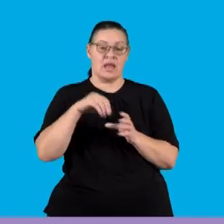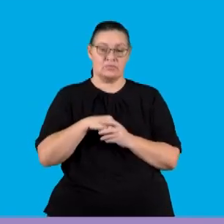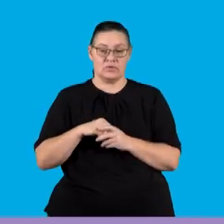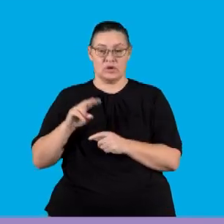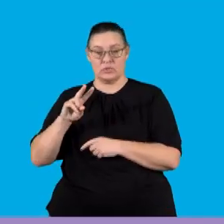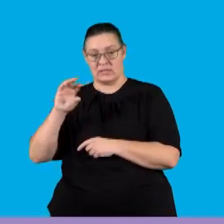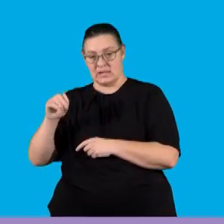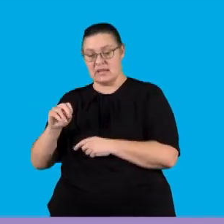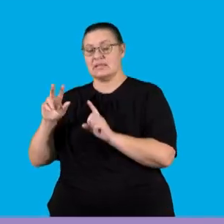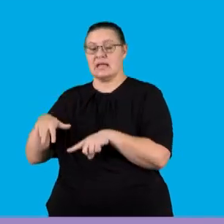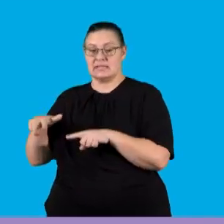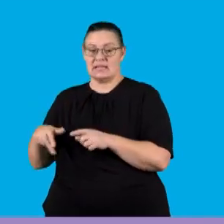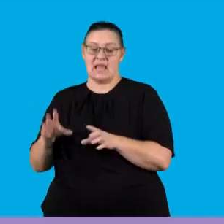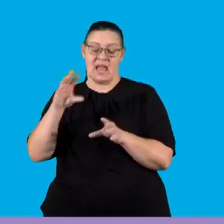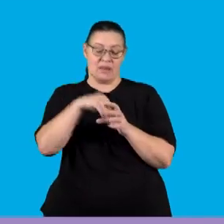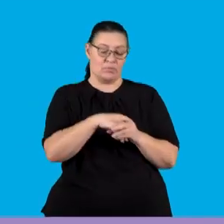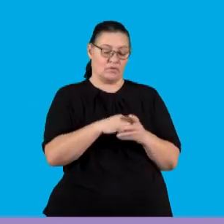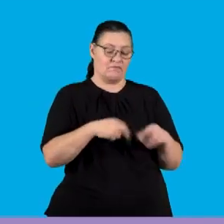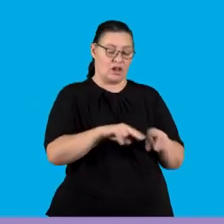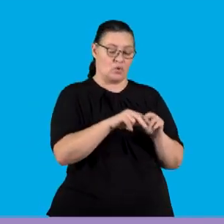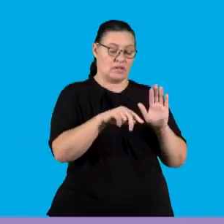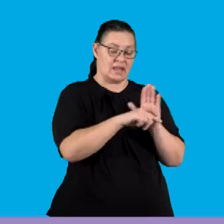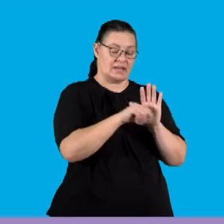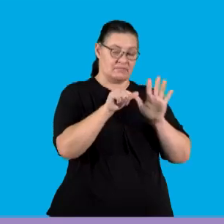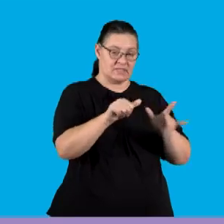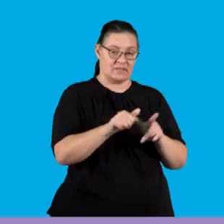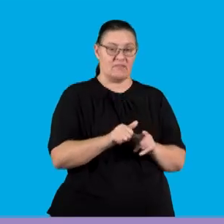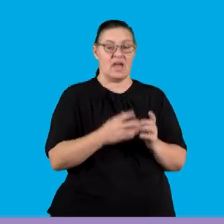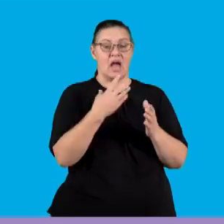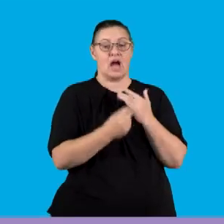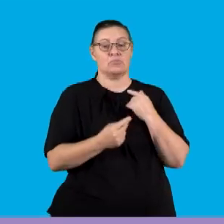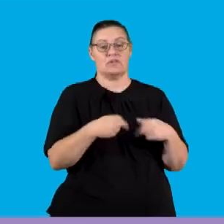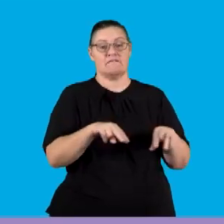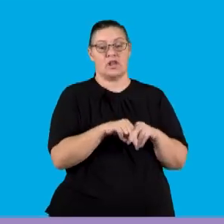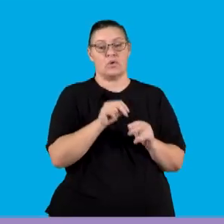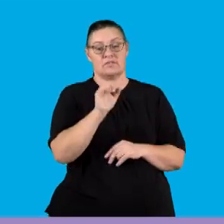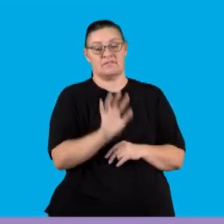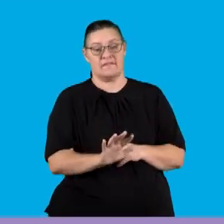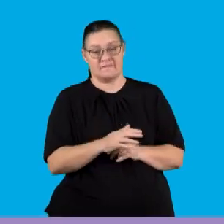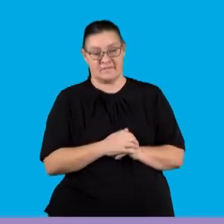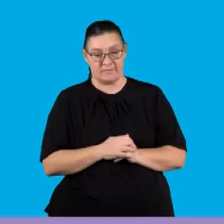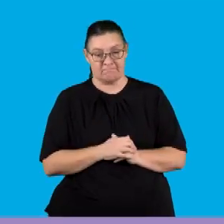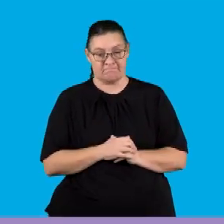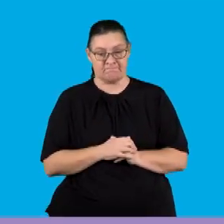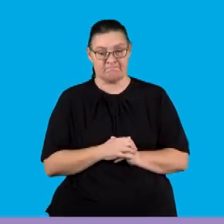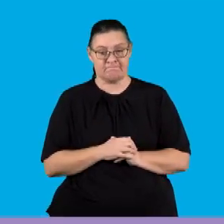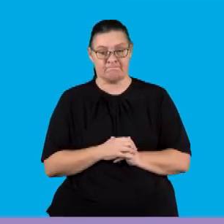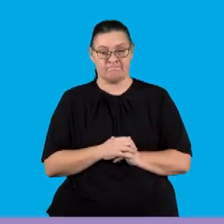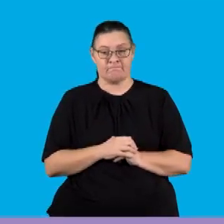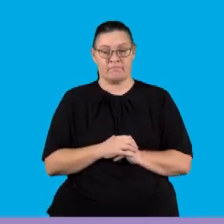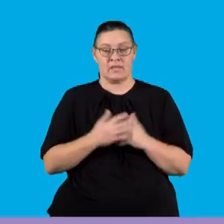20, the output value is 18. And when the input value is a -6, the output value is a